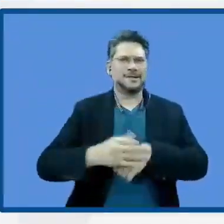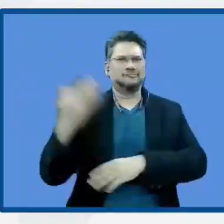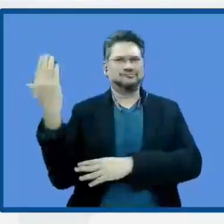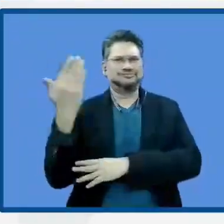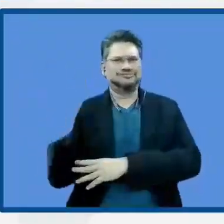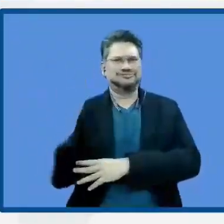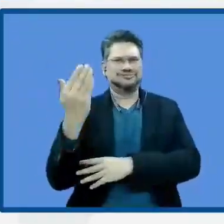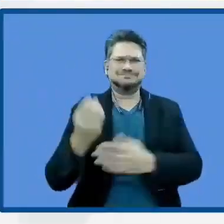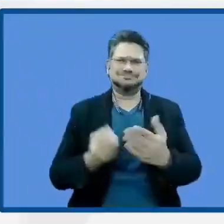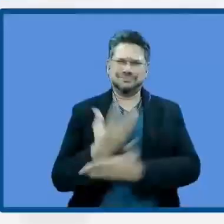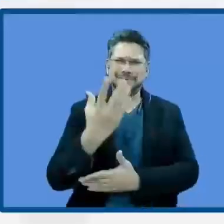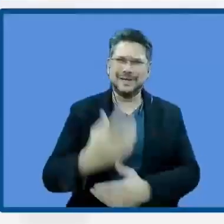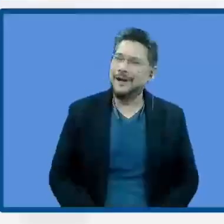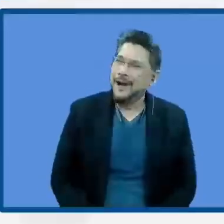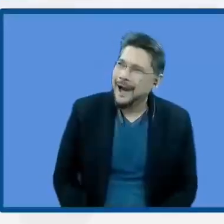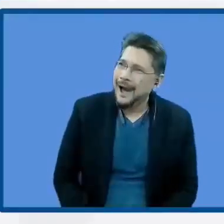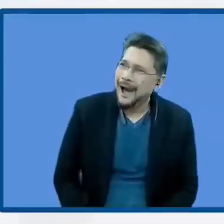I couldn't stop thinking